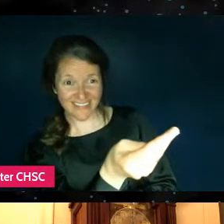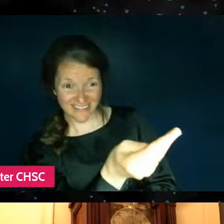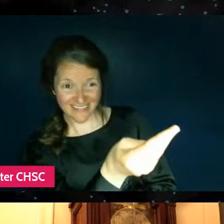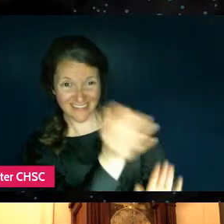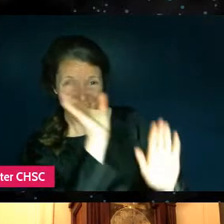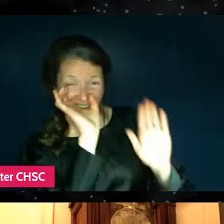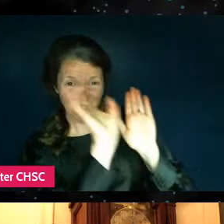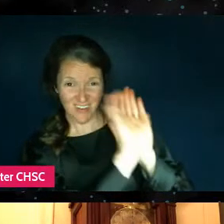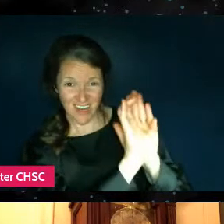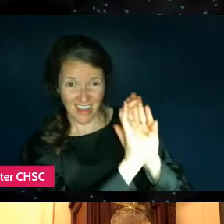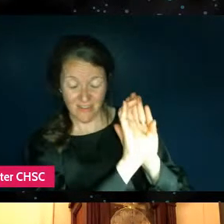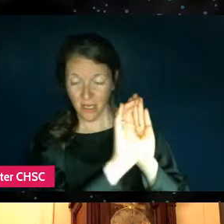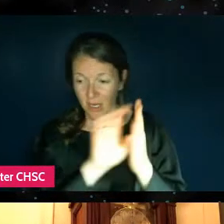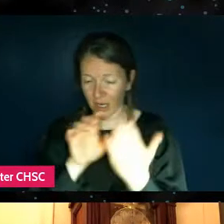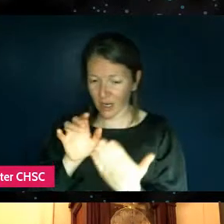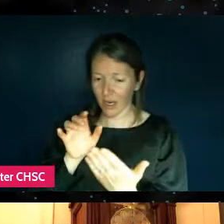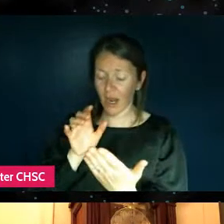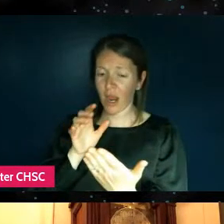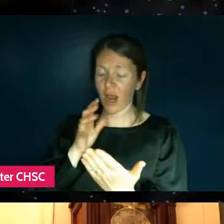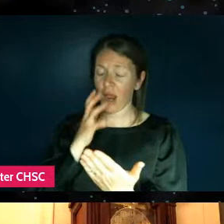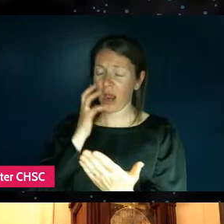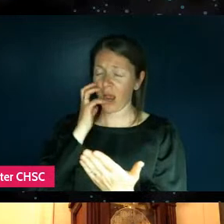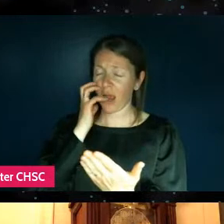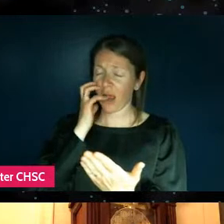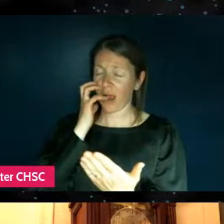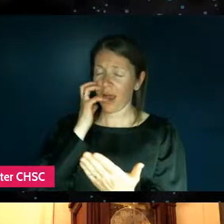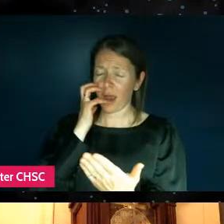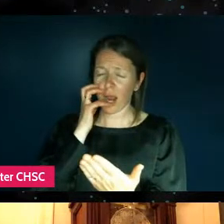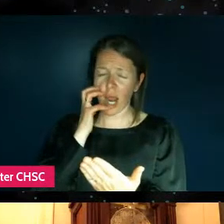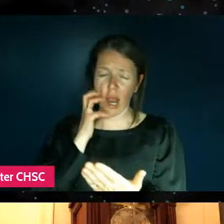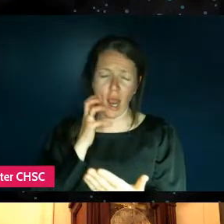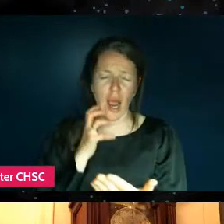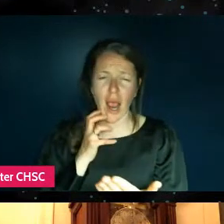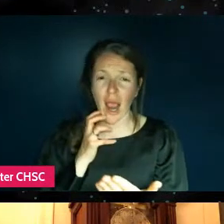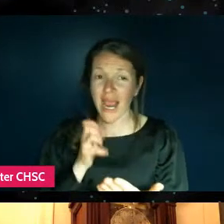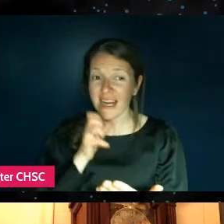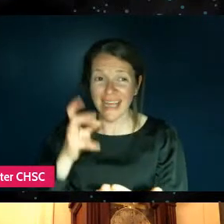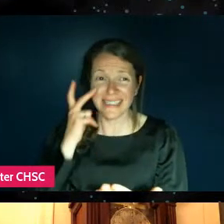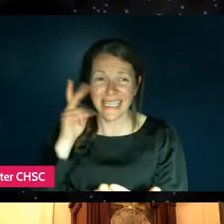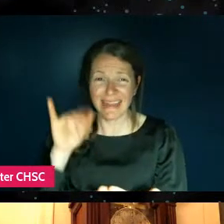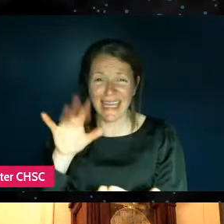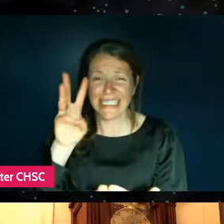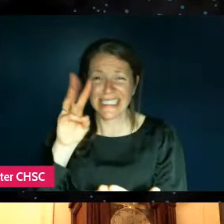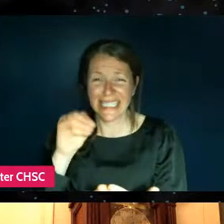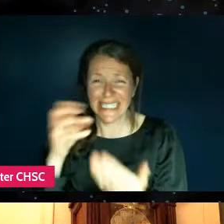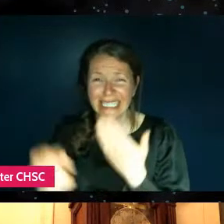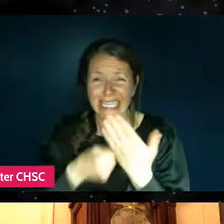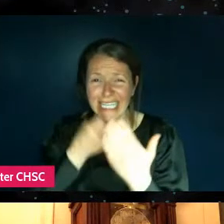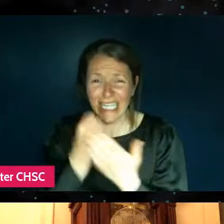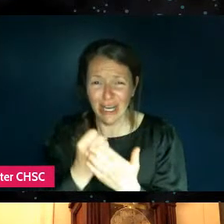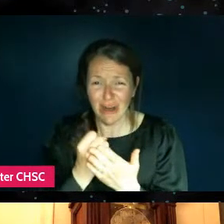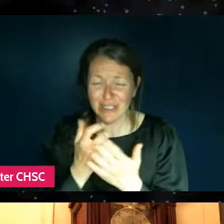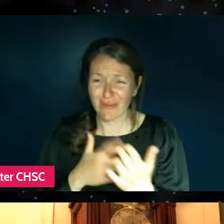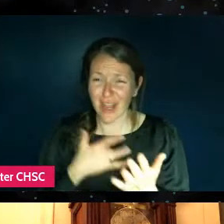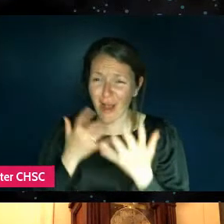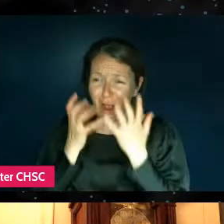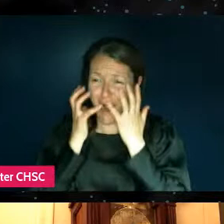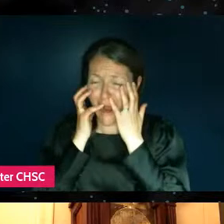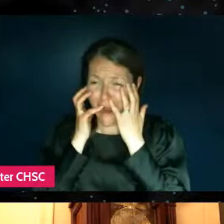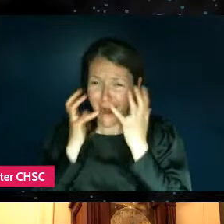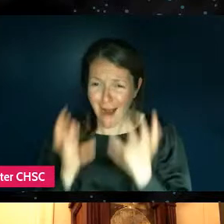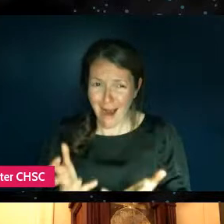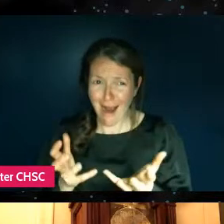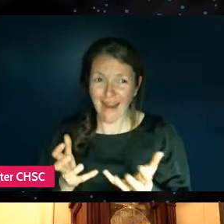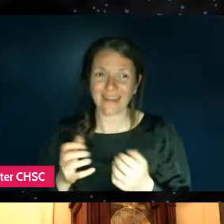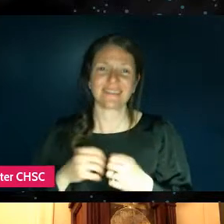the photograph and he just breaks down. You know, he hadn't seen that in 60 some odd years. I love that. That's one of the things I loved